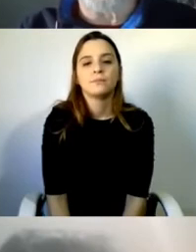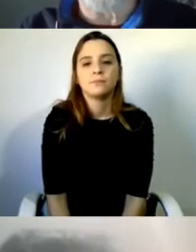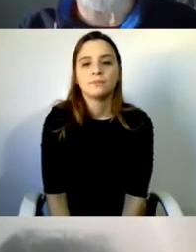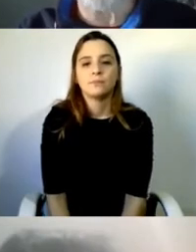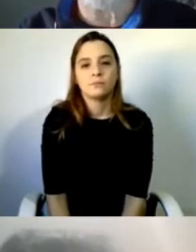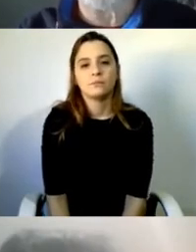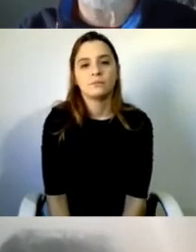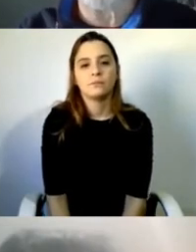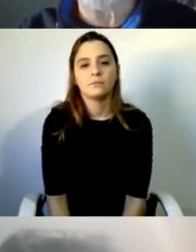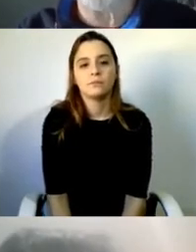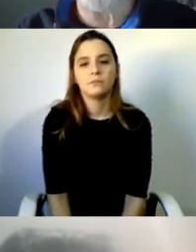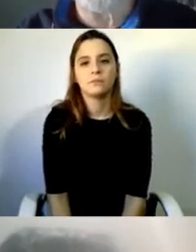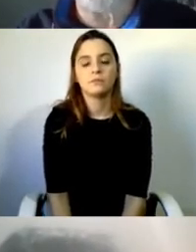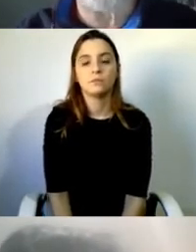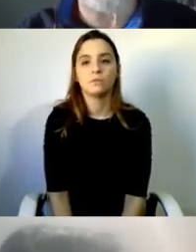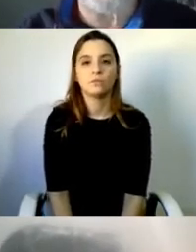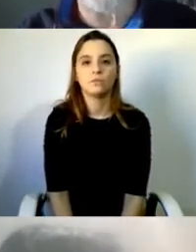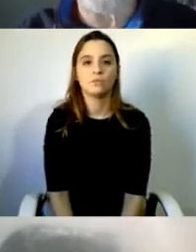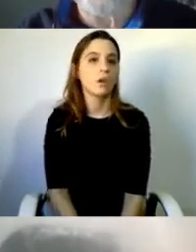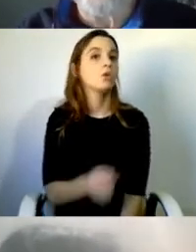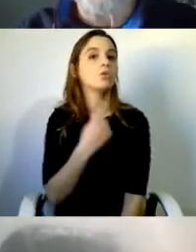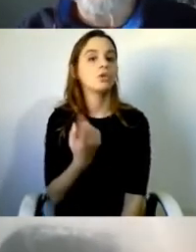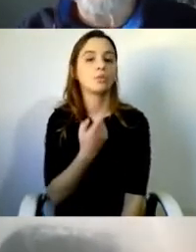nós ainda não temos aqui nenhuma das questões